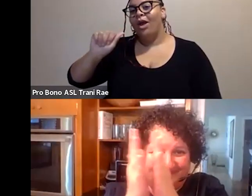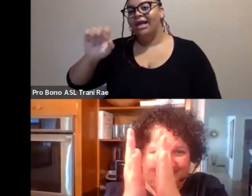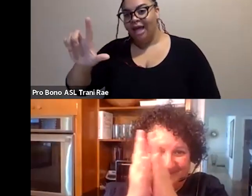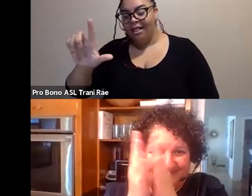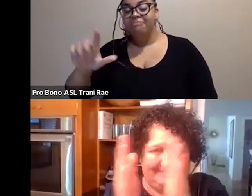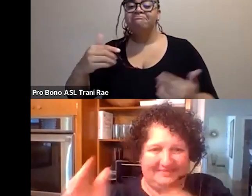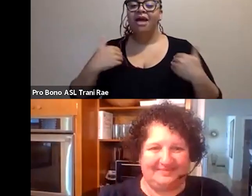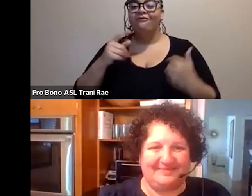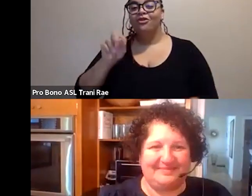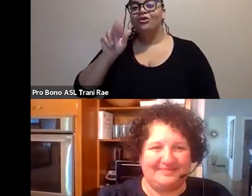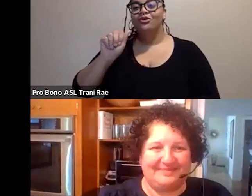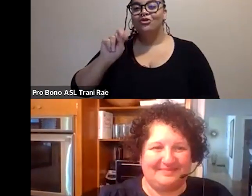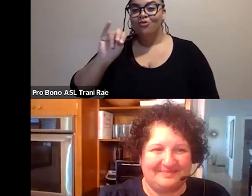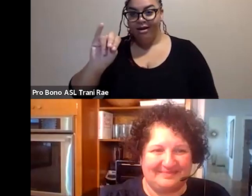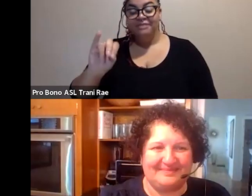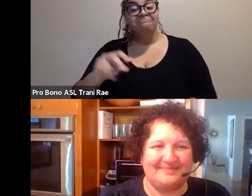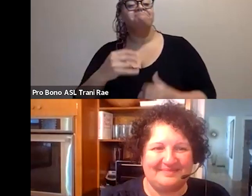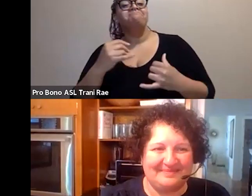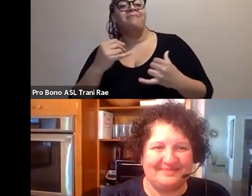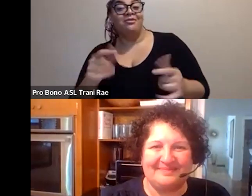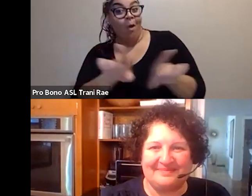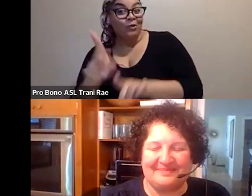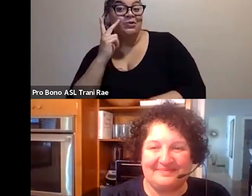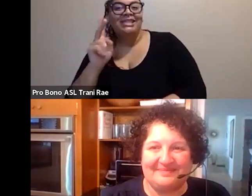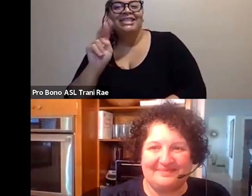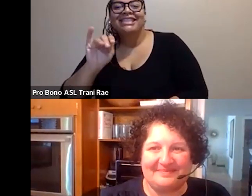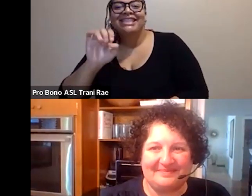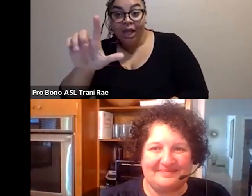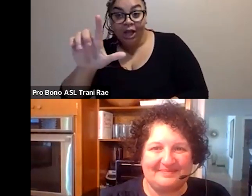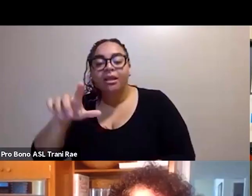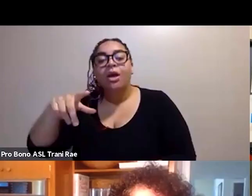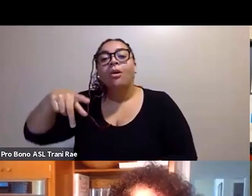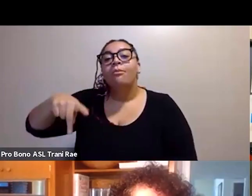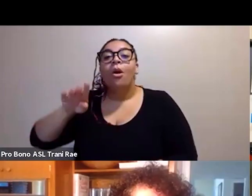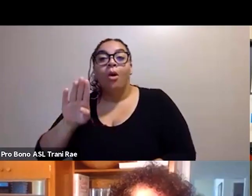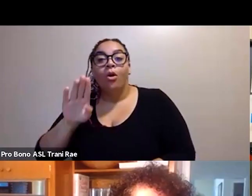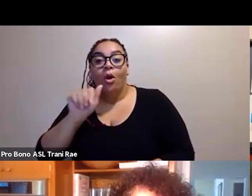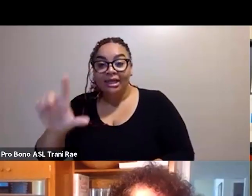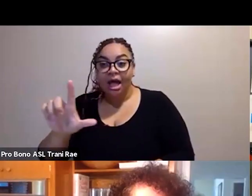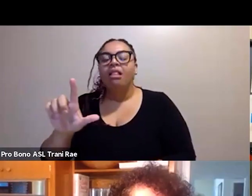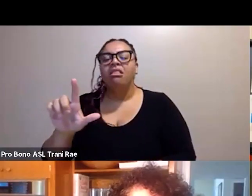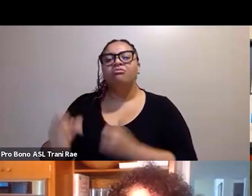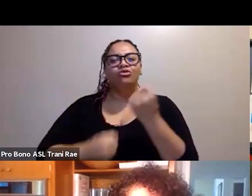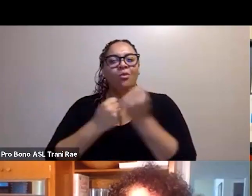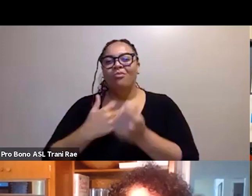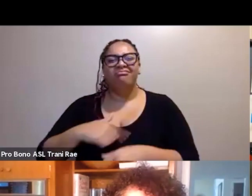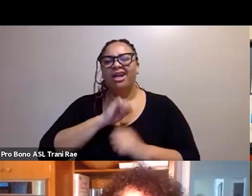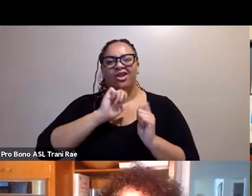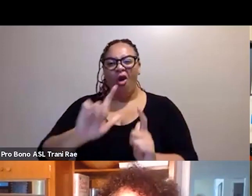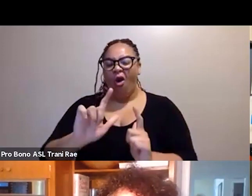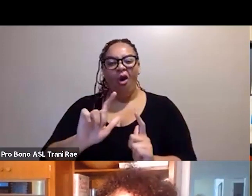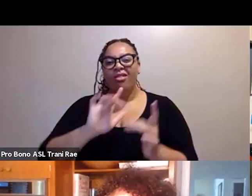the webinar, we will see Neil. Pro Bono ASL supports us in all of our virtual events, and